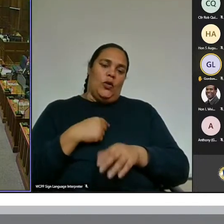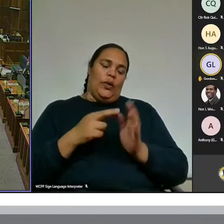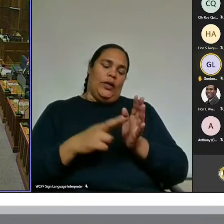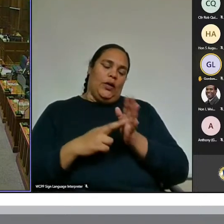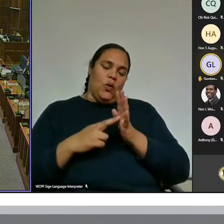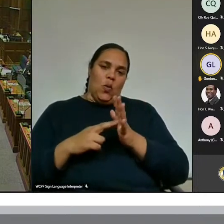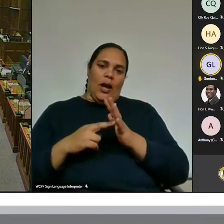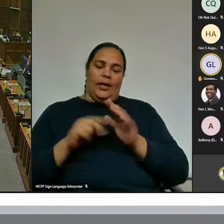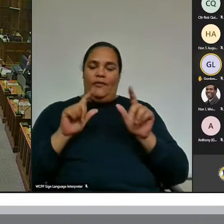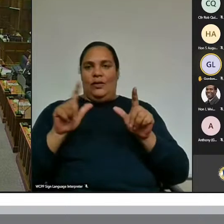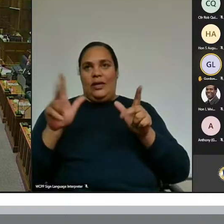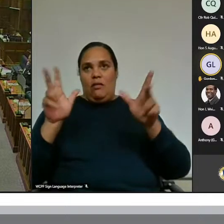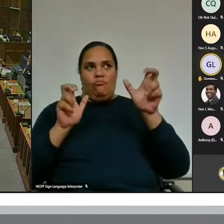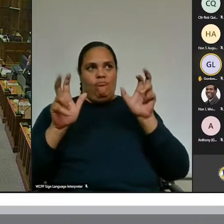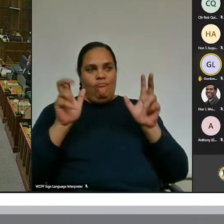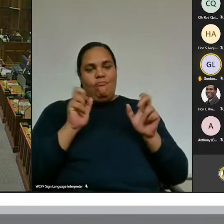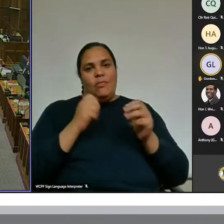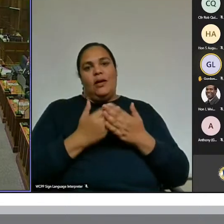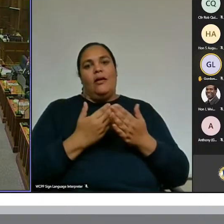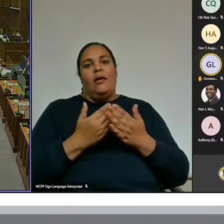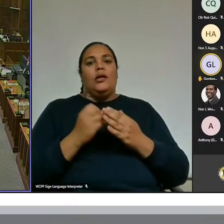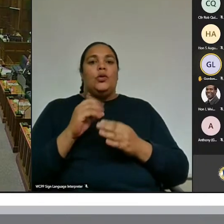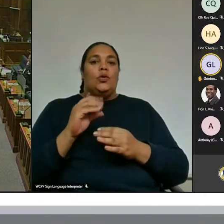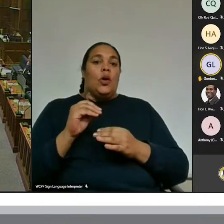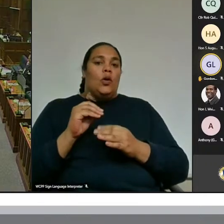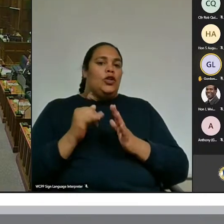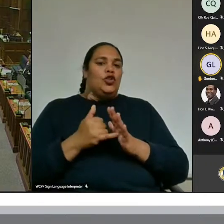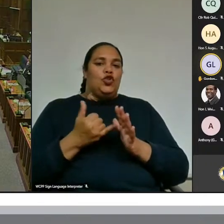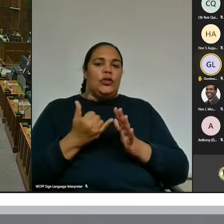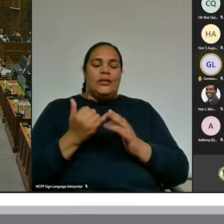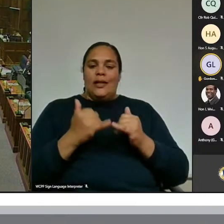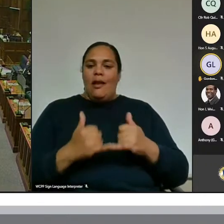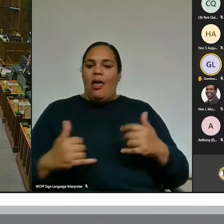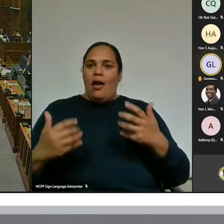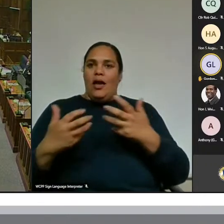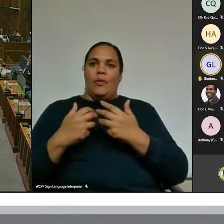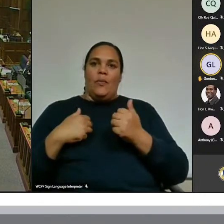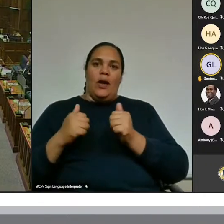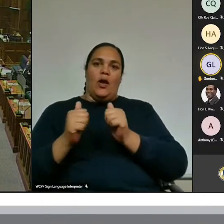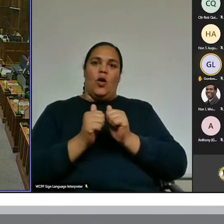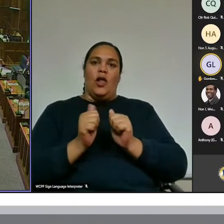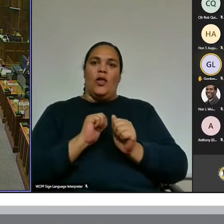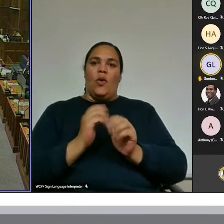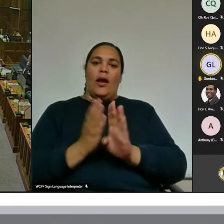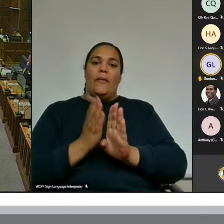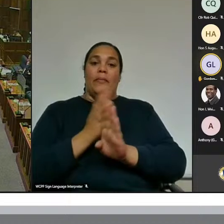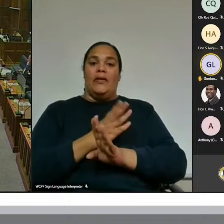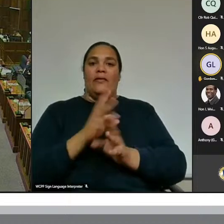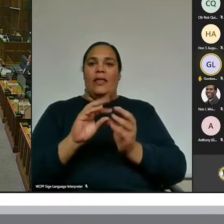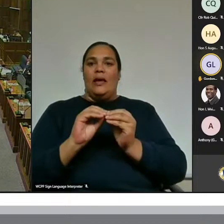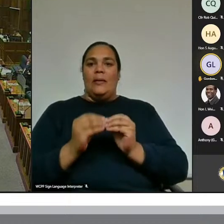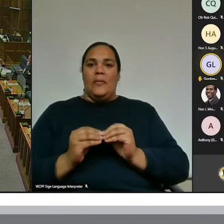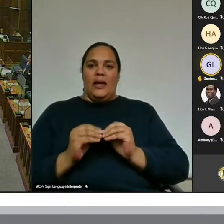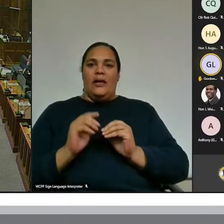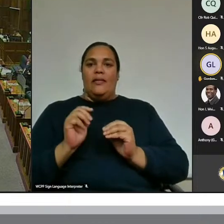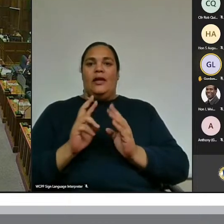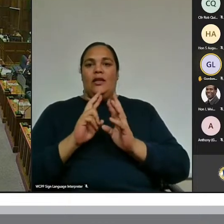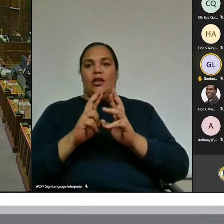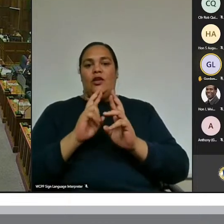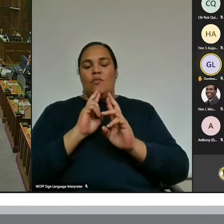required with signage. So it's just in alignment of my colleague that previously made this